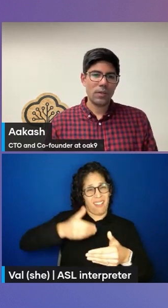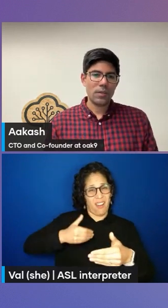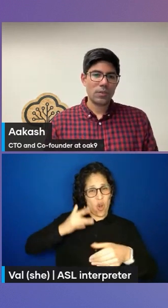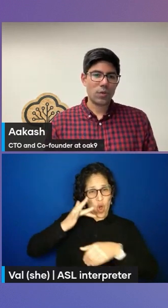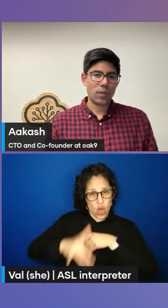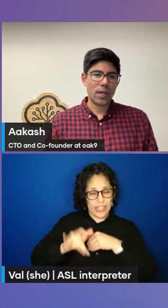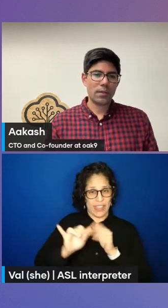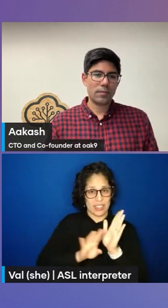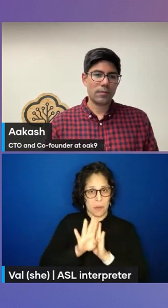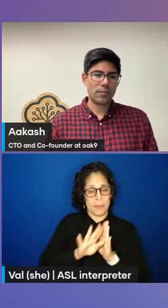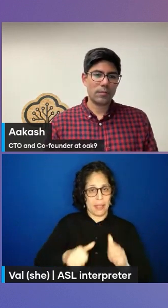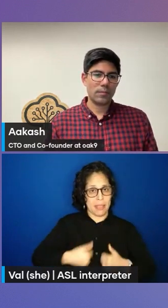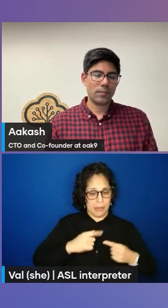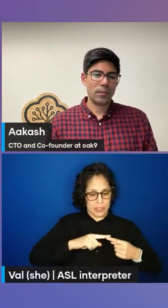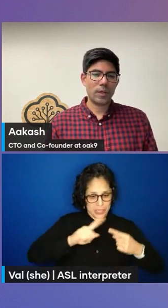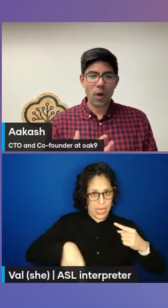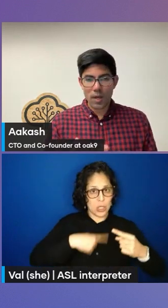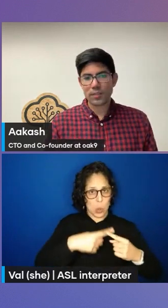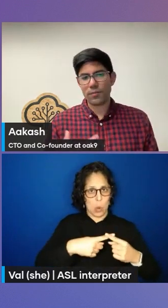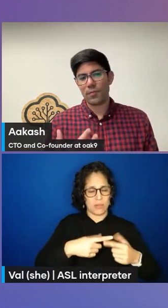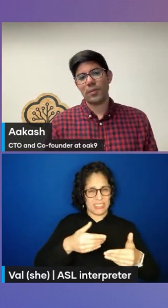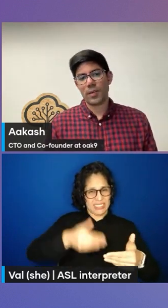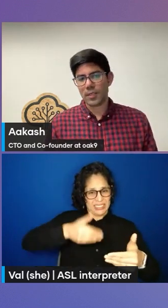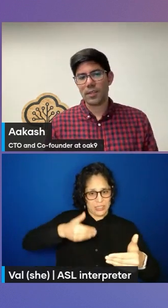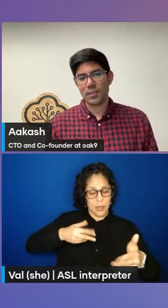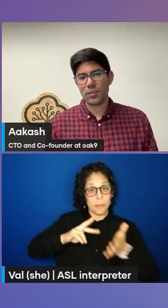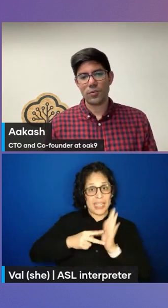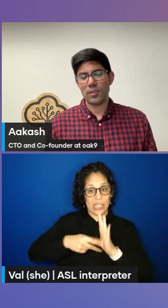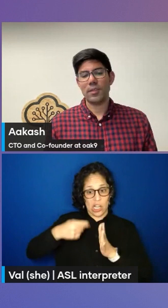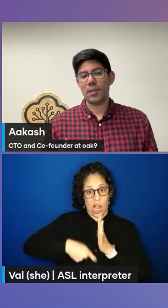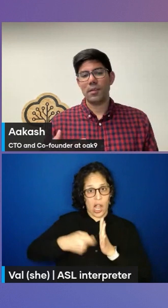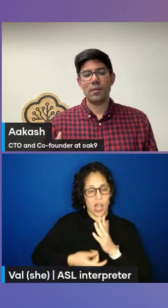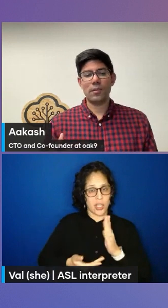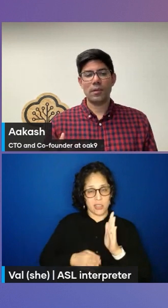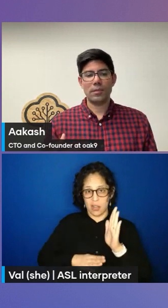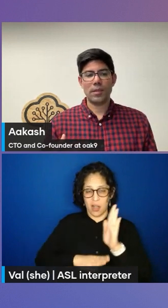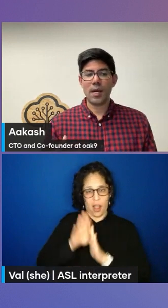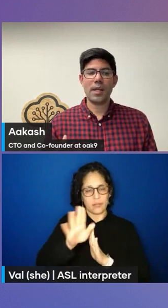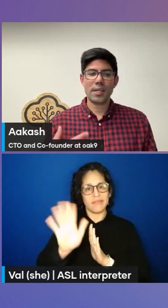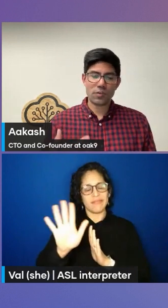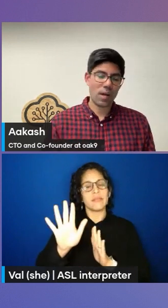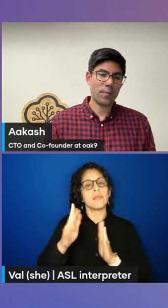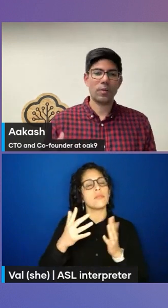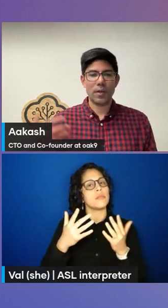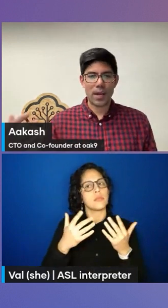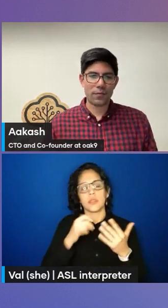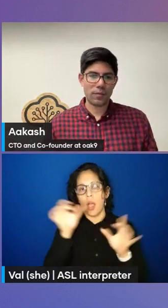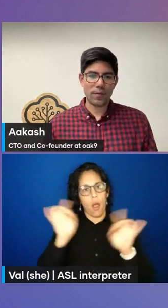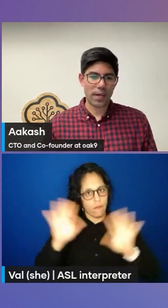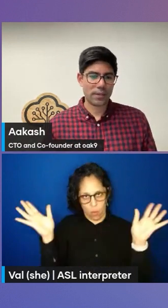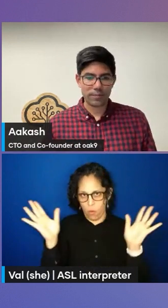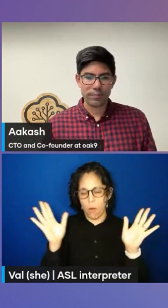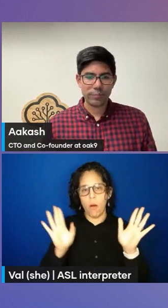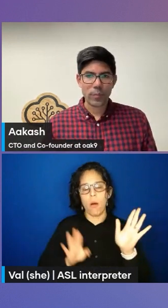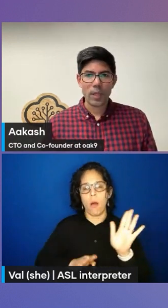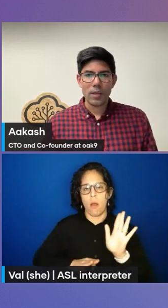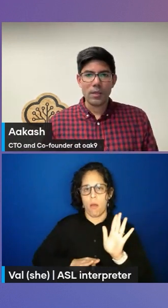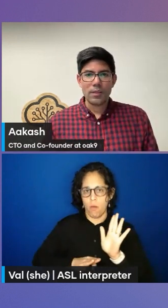lifecycle so that the cost of addressing these issues is not astronomical after the